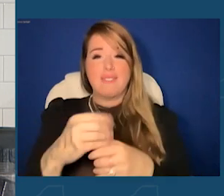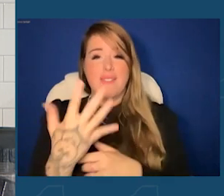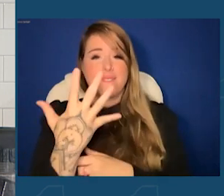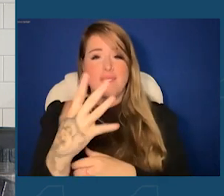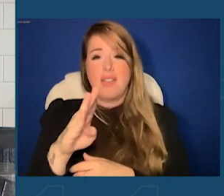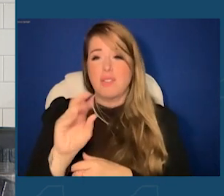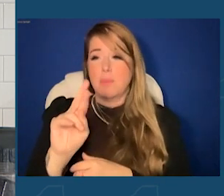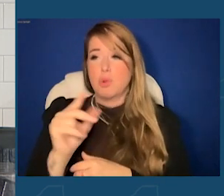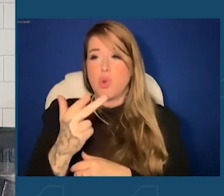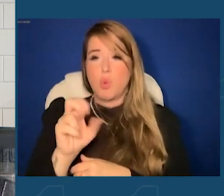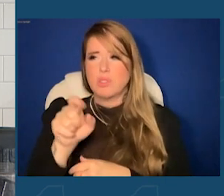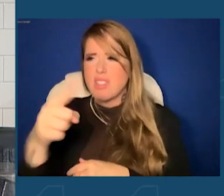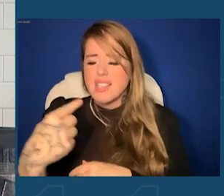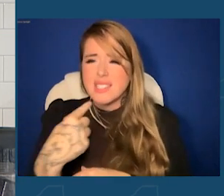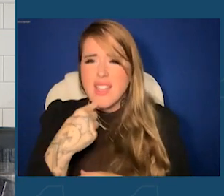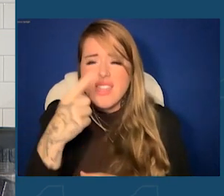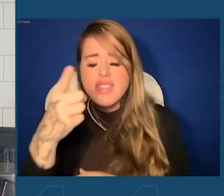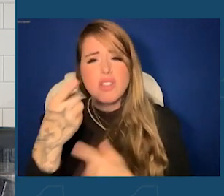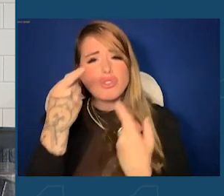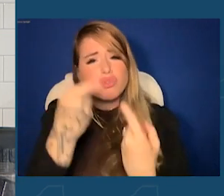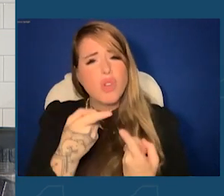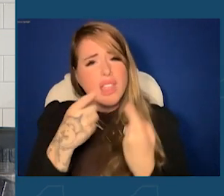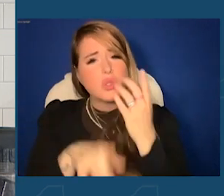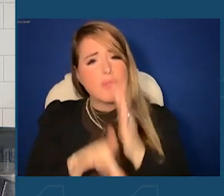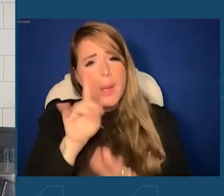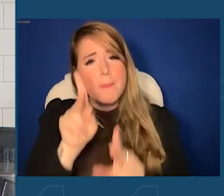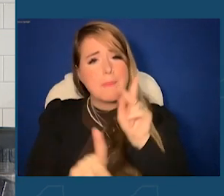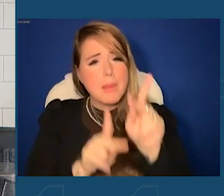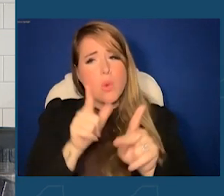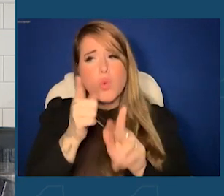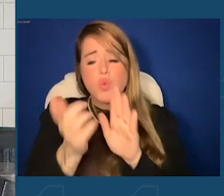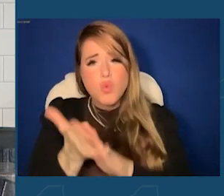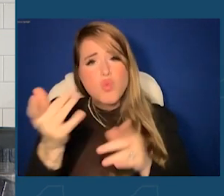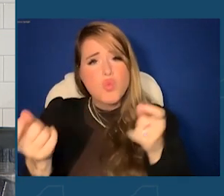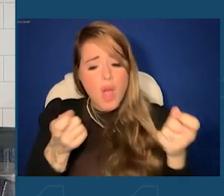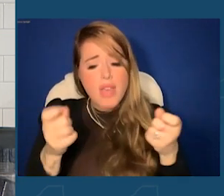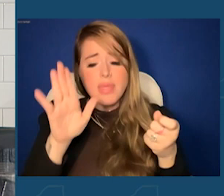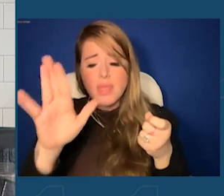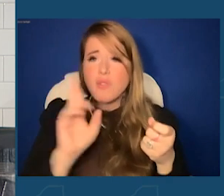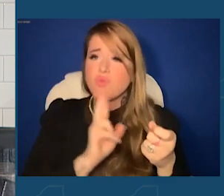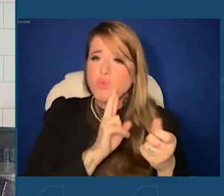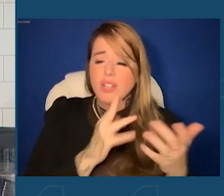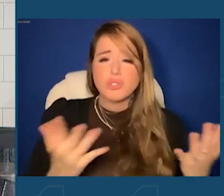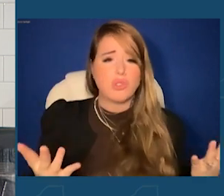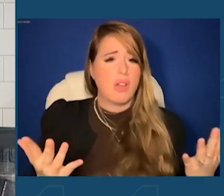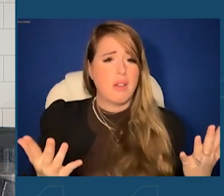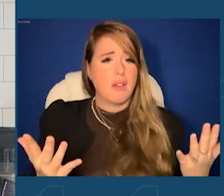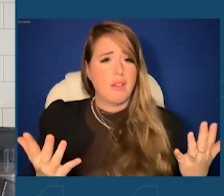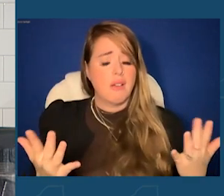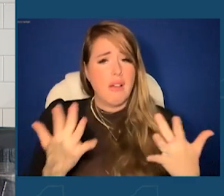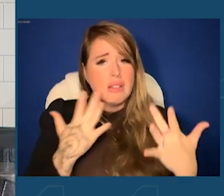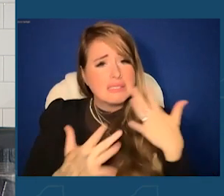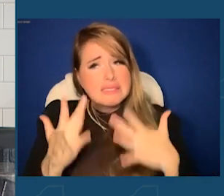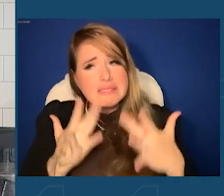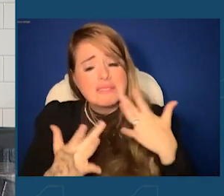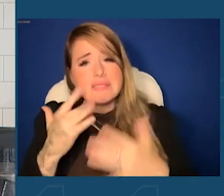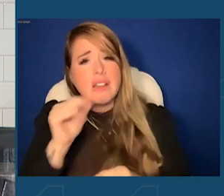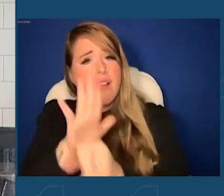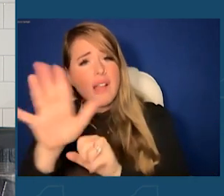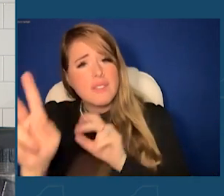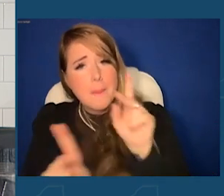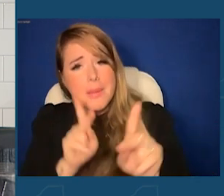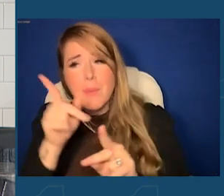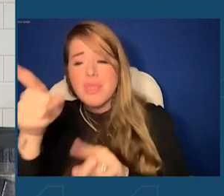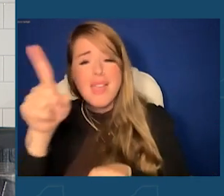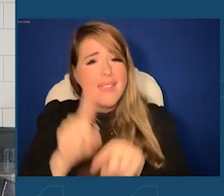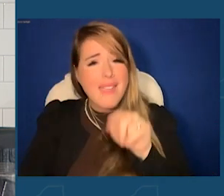They are struggling to find the people they need to run their restaurants. It makes it tougher for everyone. They can't